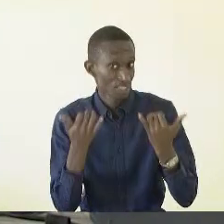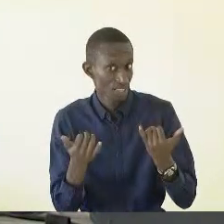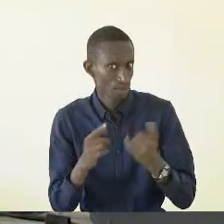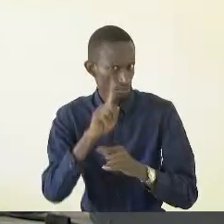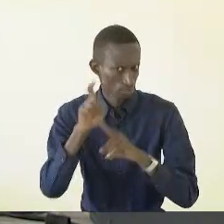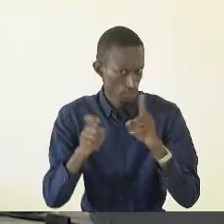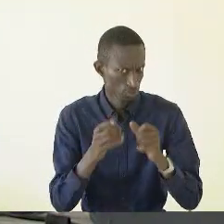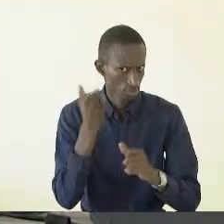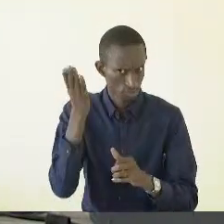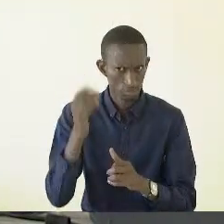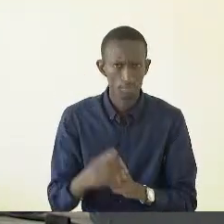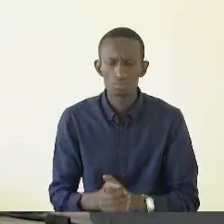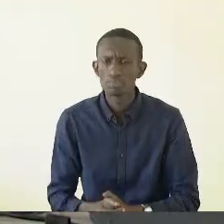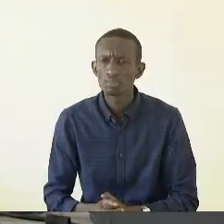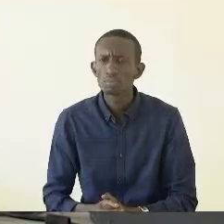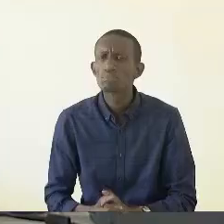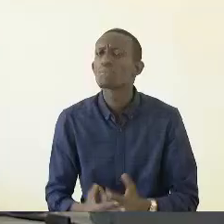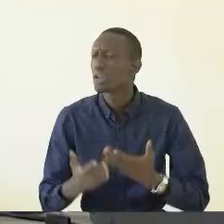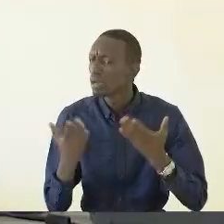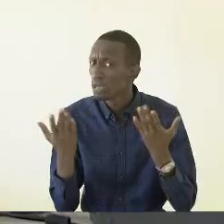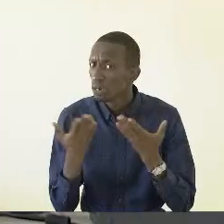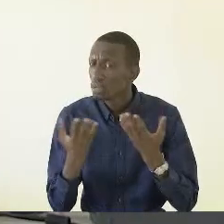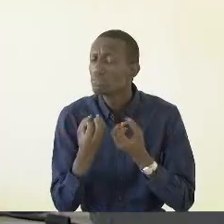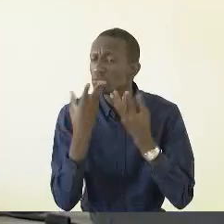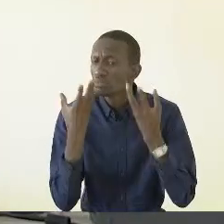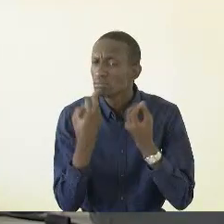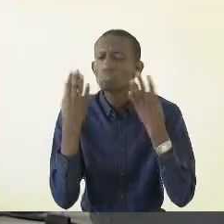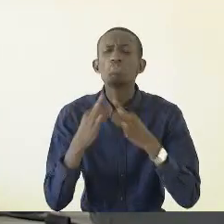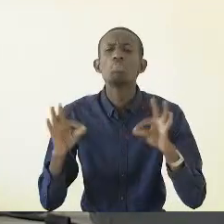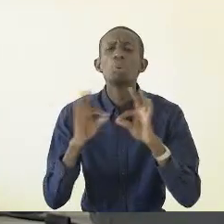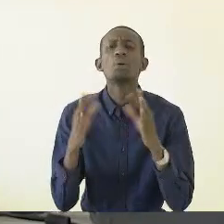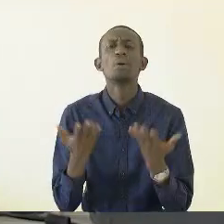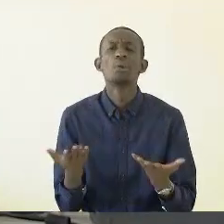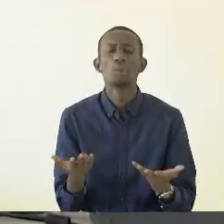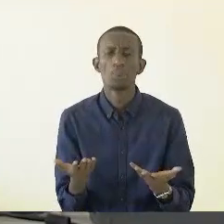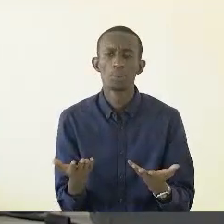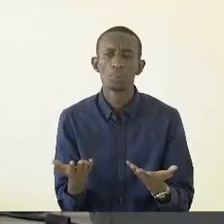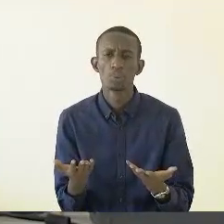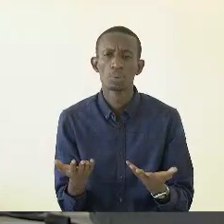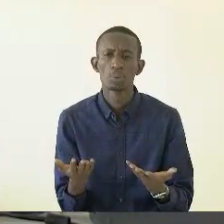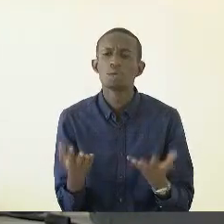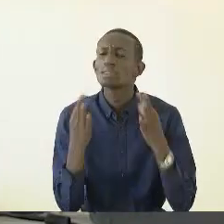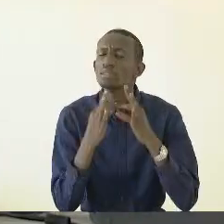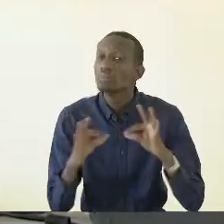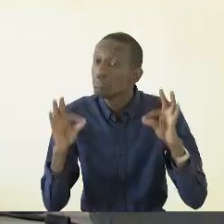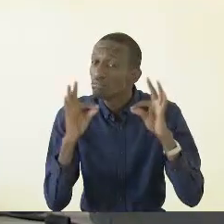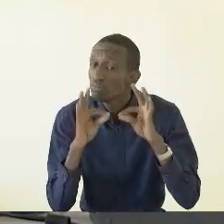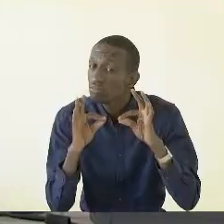question is, how are flowers important? They are important